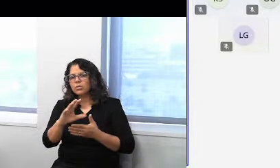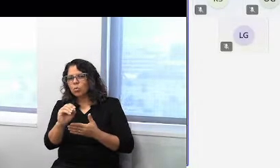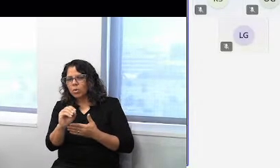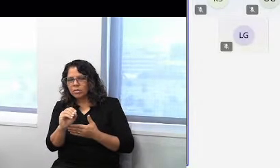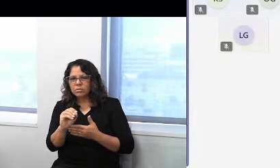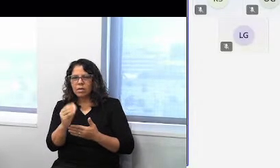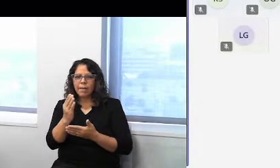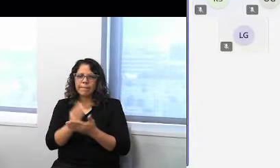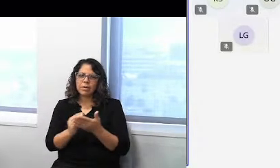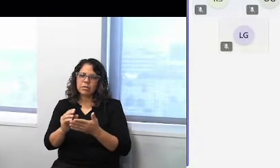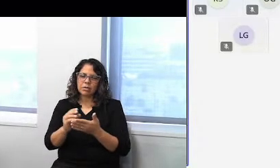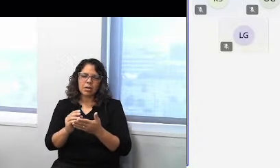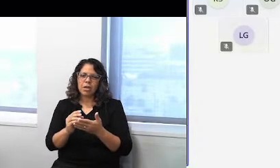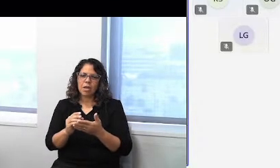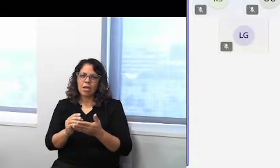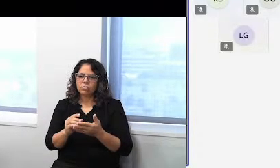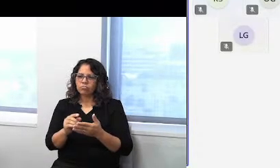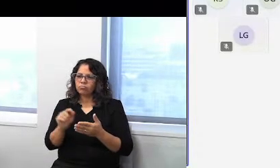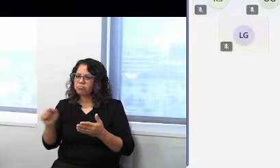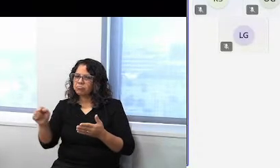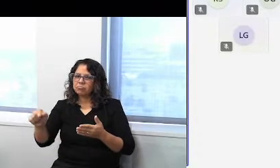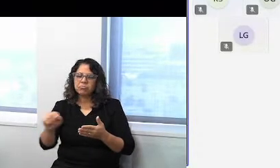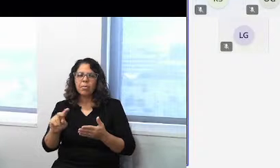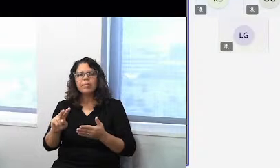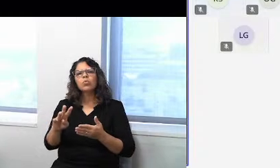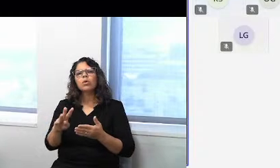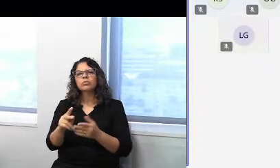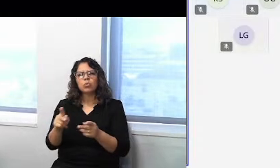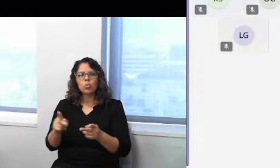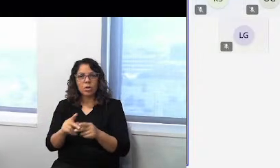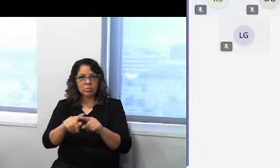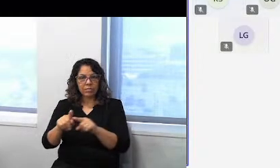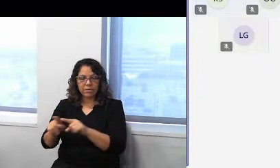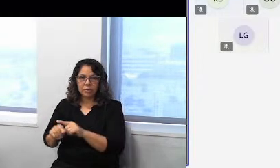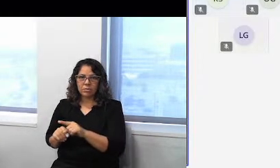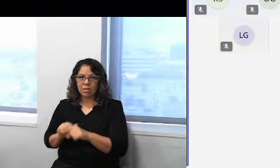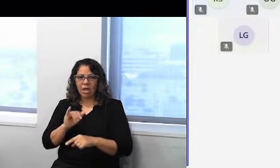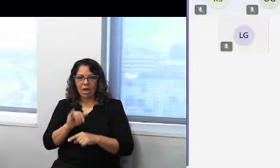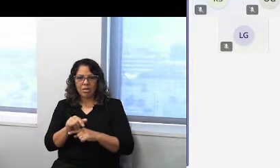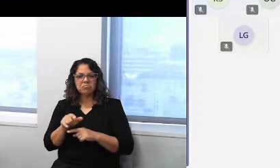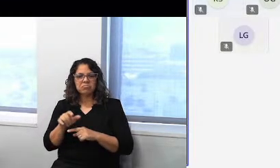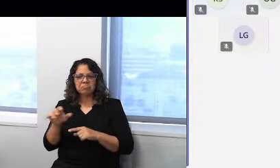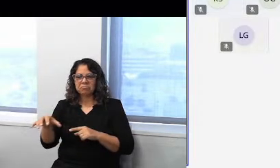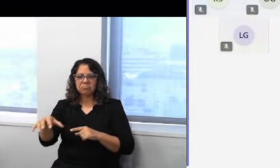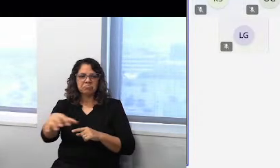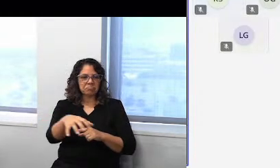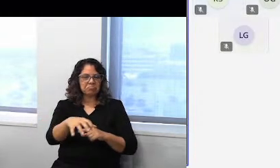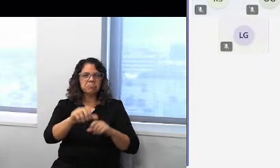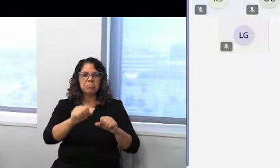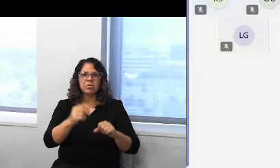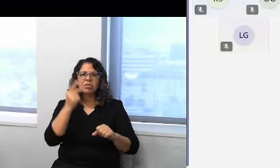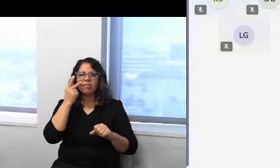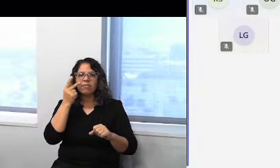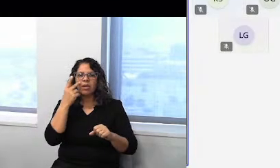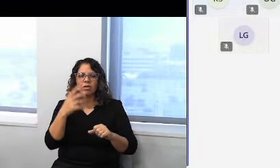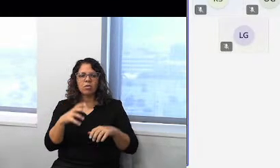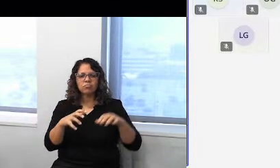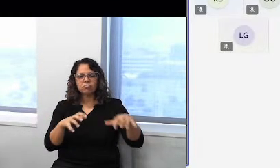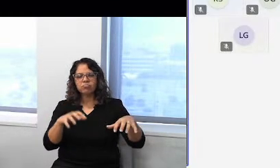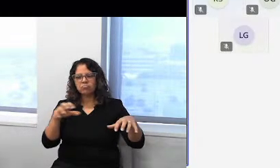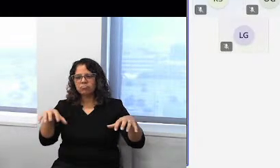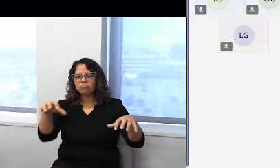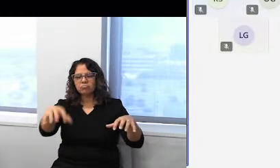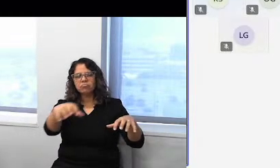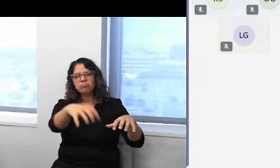that are 25. So you can see a little bit of the aggregate. And I'll give you an order of magnitude of the things that we're seeing, plus and